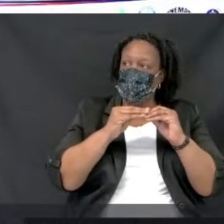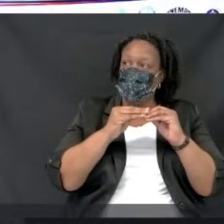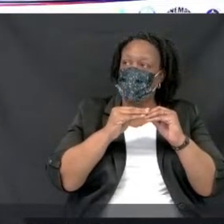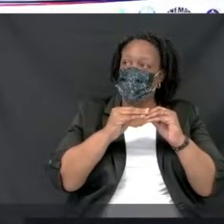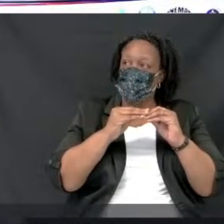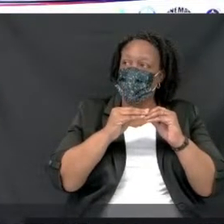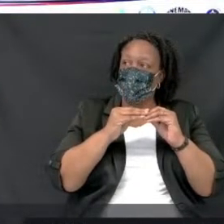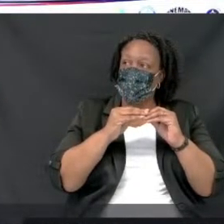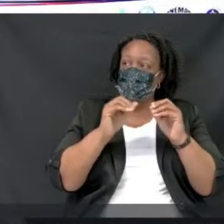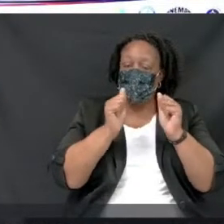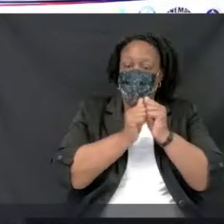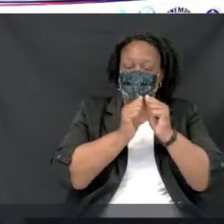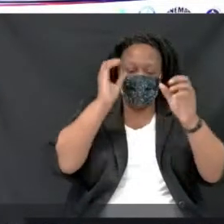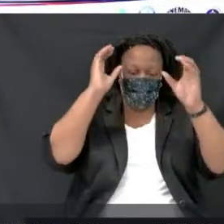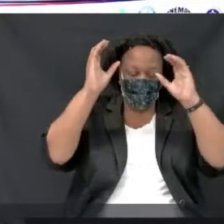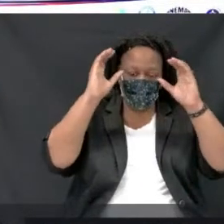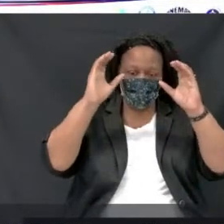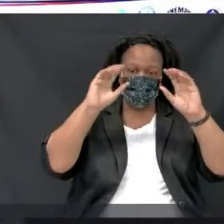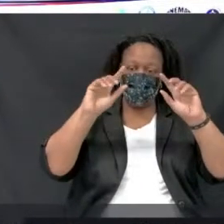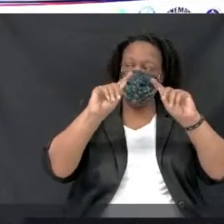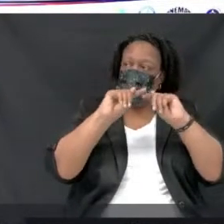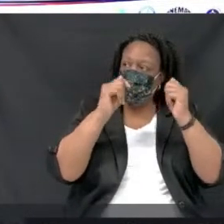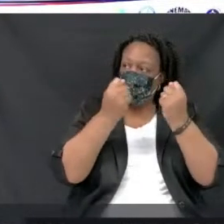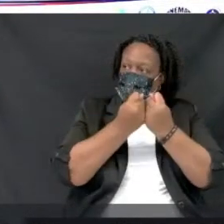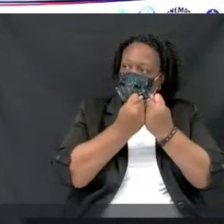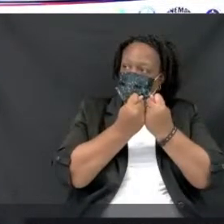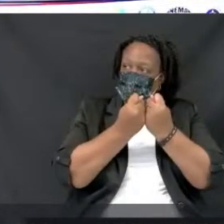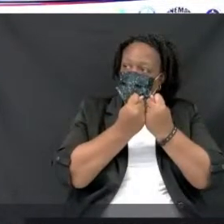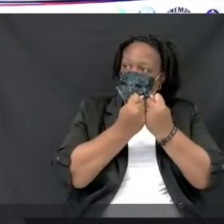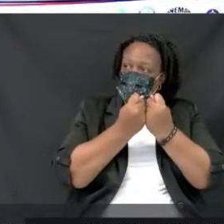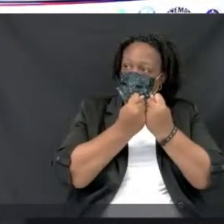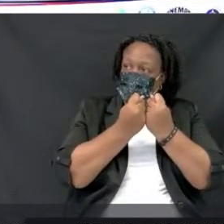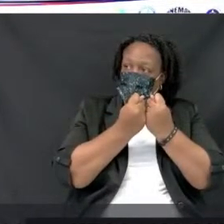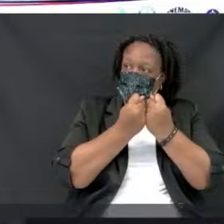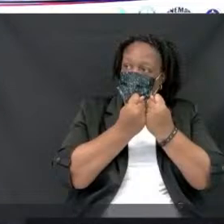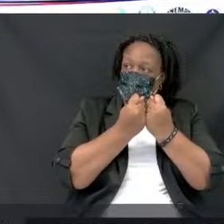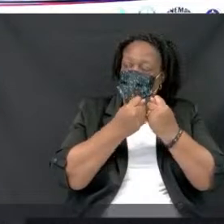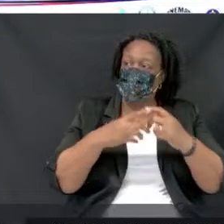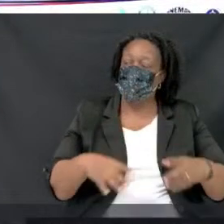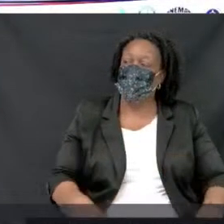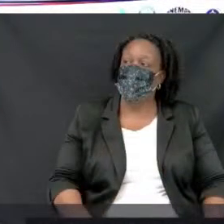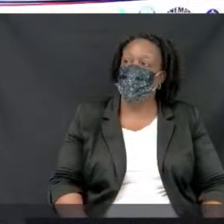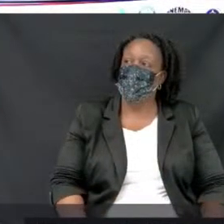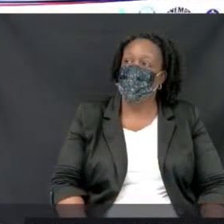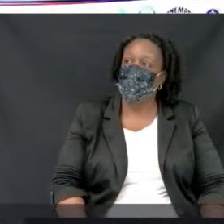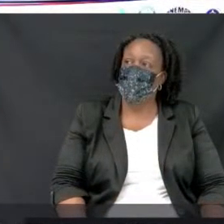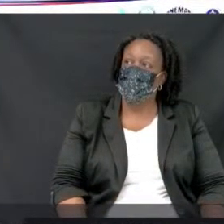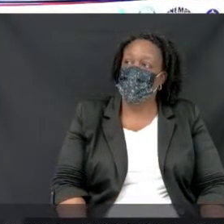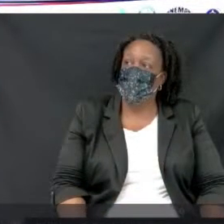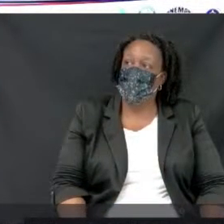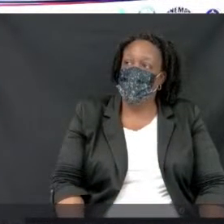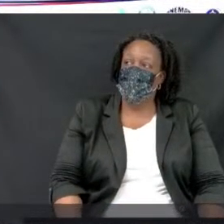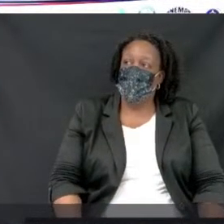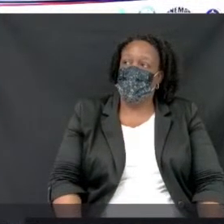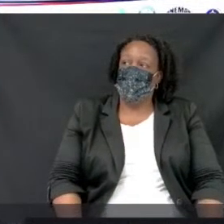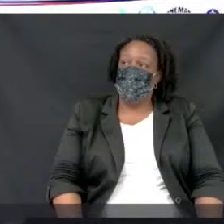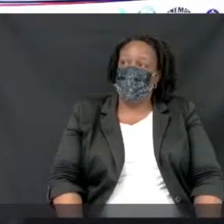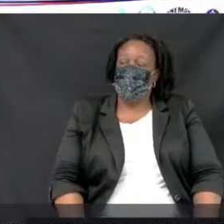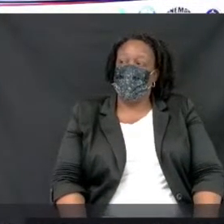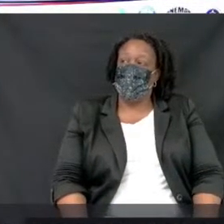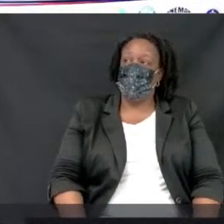of the decision of the federal cabinet based on the recommendations made. This was